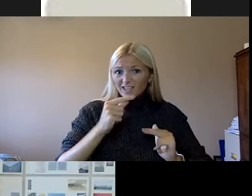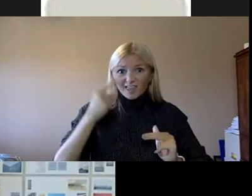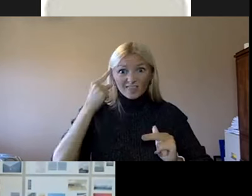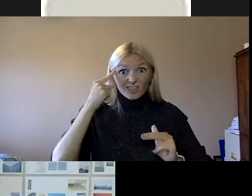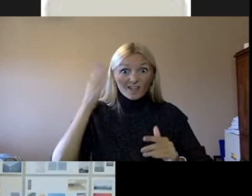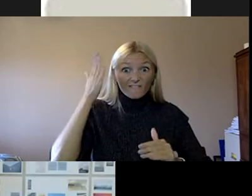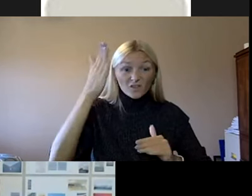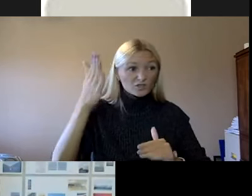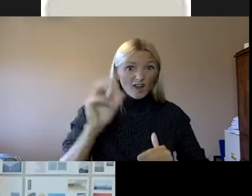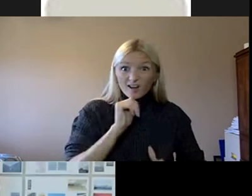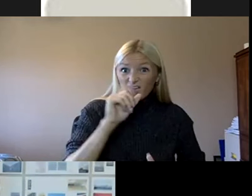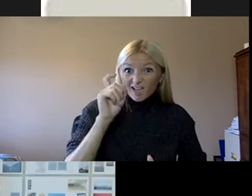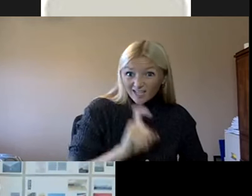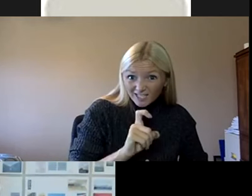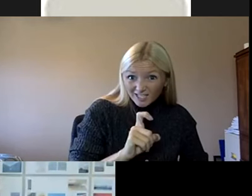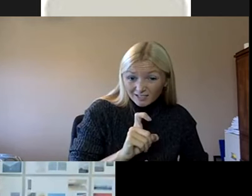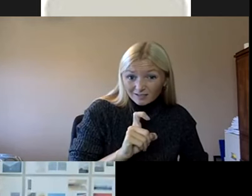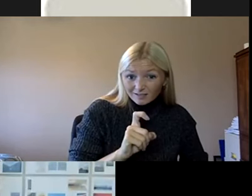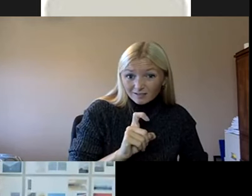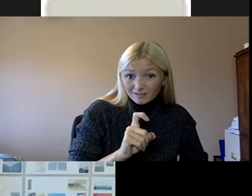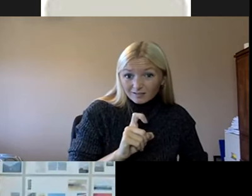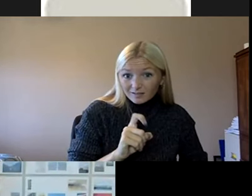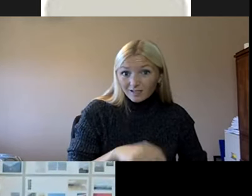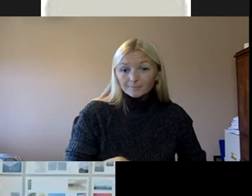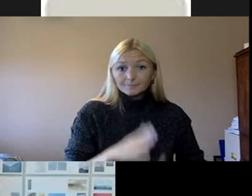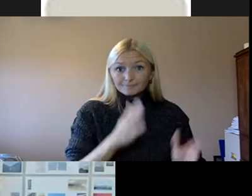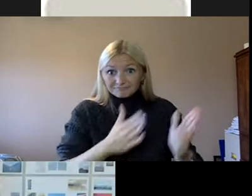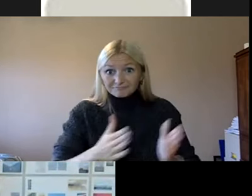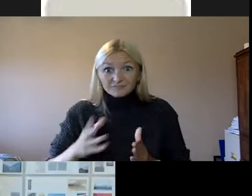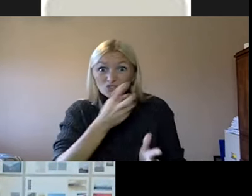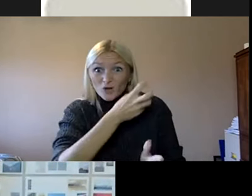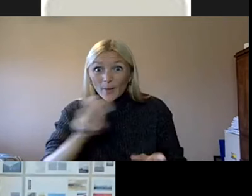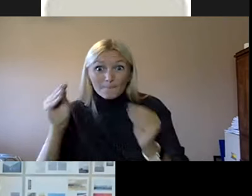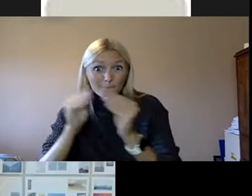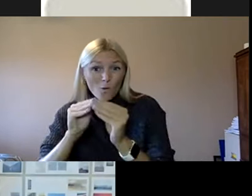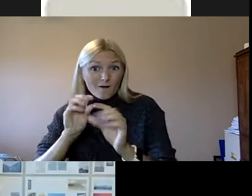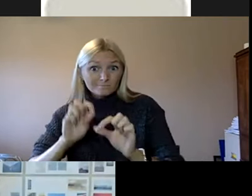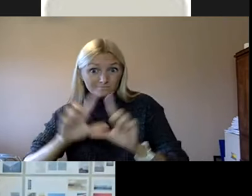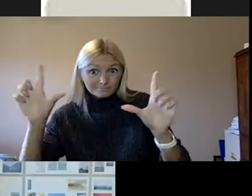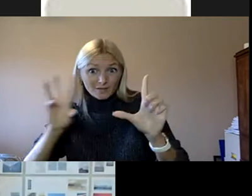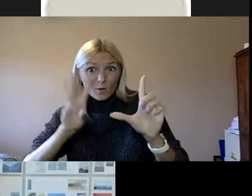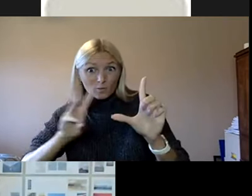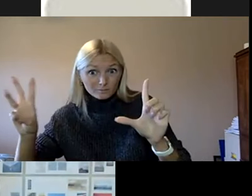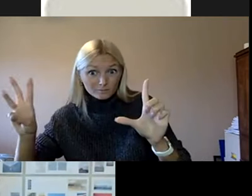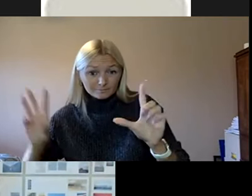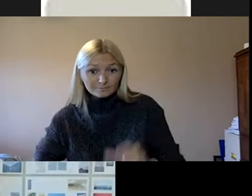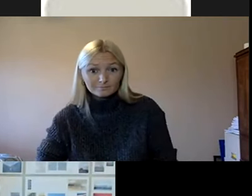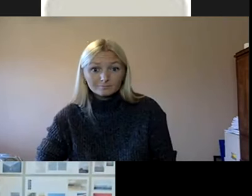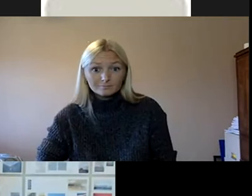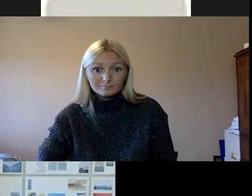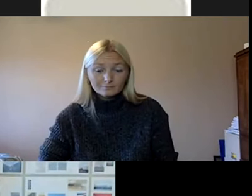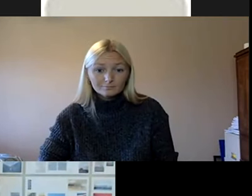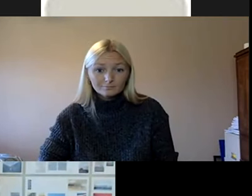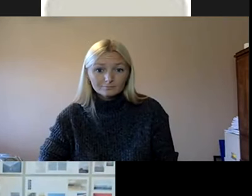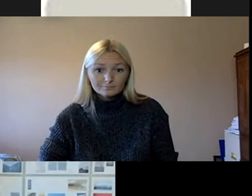future in light of learning through virtual platform technology that will no doubt evolve. So